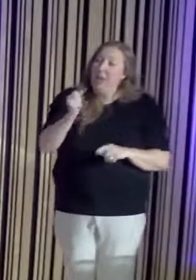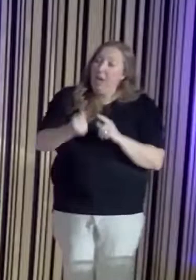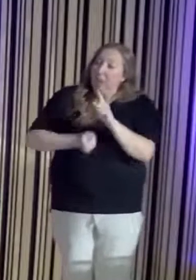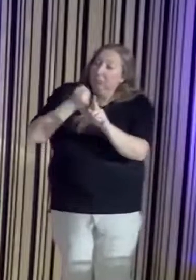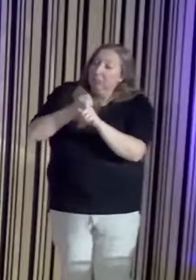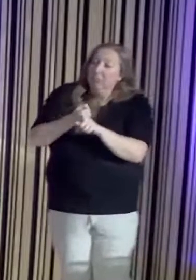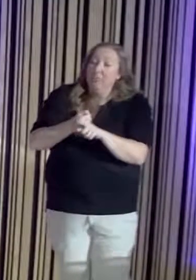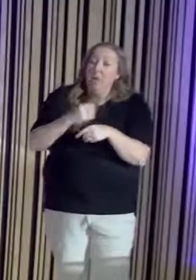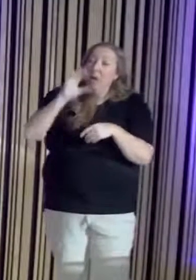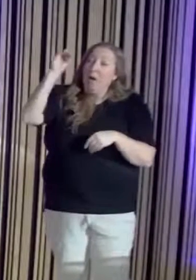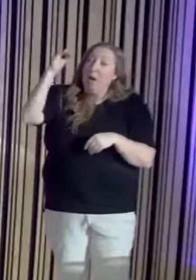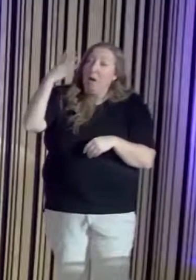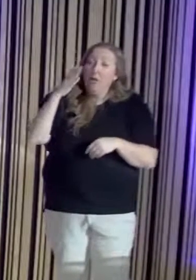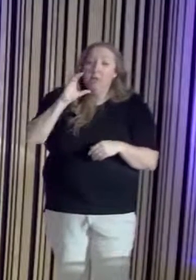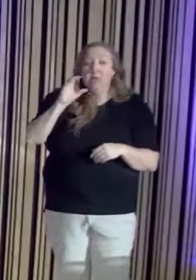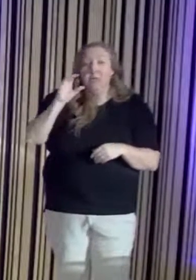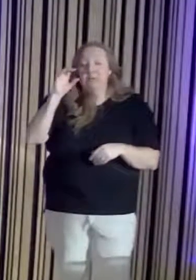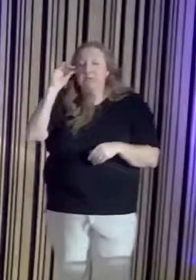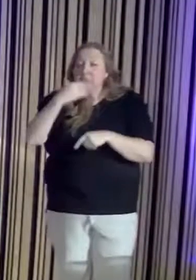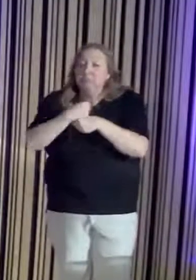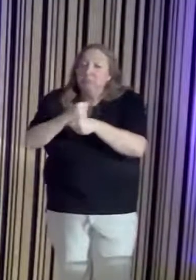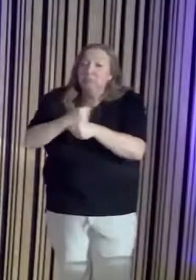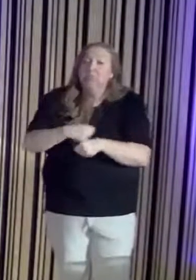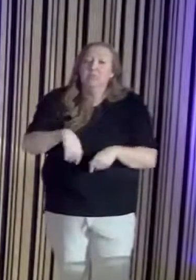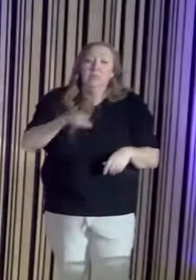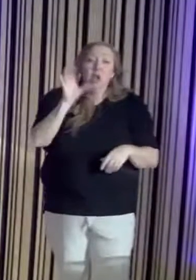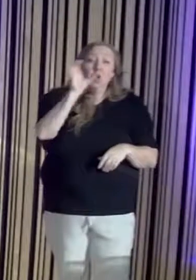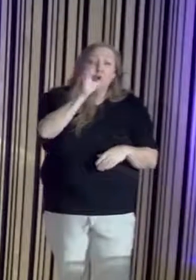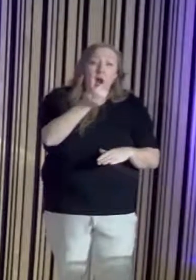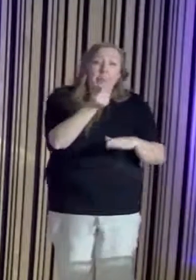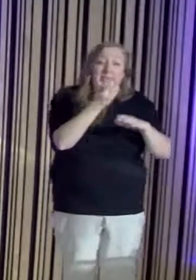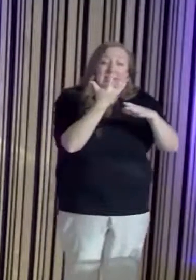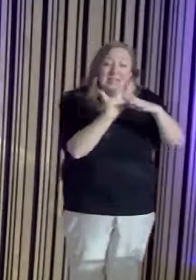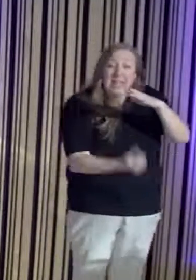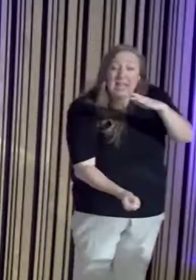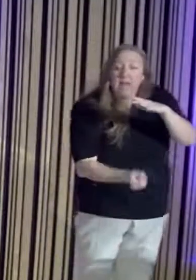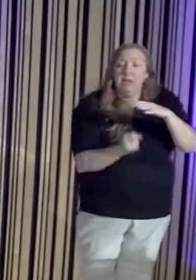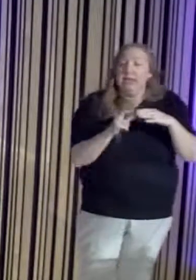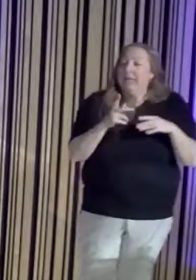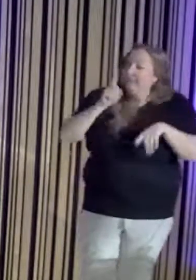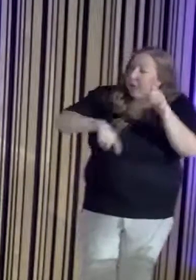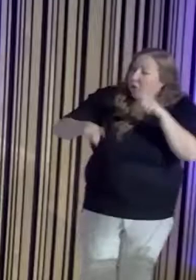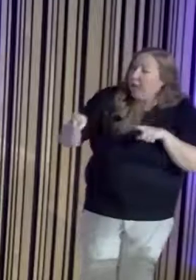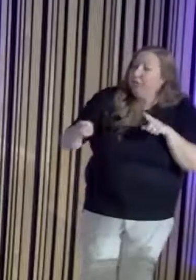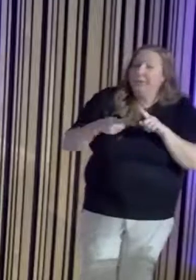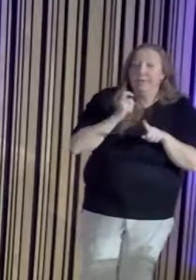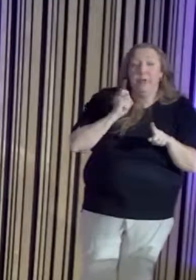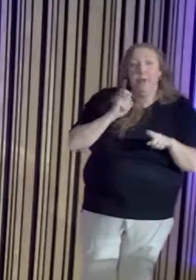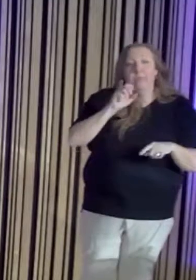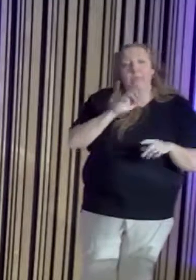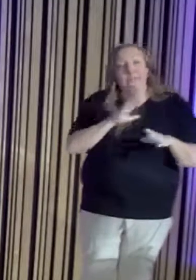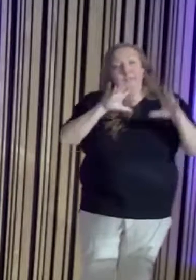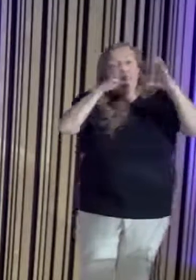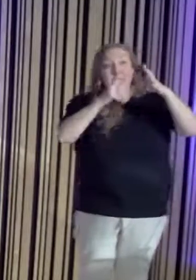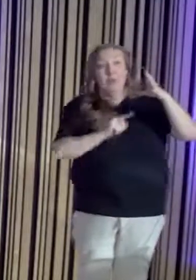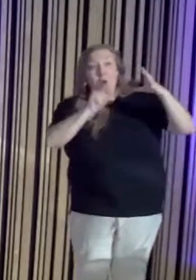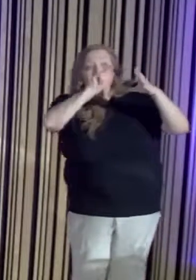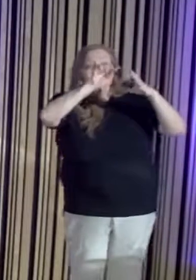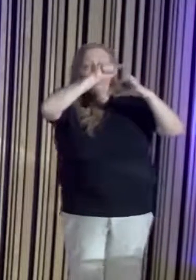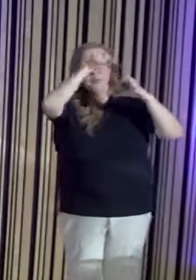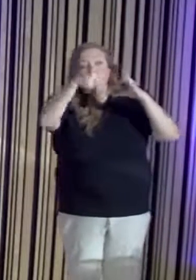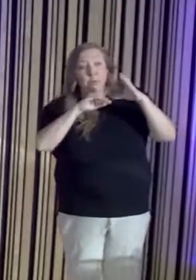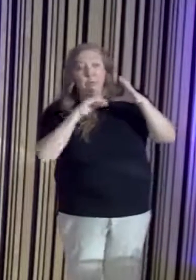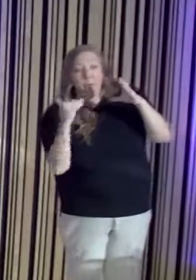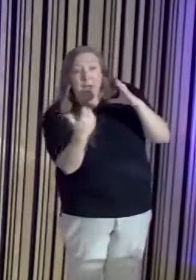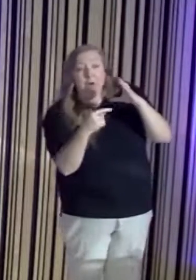oxygen production and the carbon sink in the ocean? Is there a big variation when you go from, say, the Arctic to the Caribbean, or